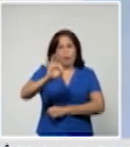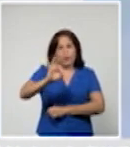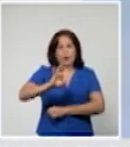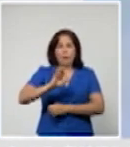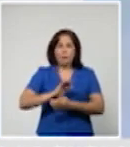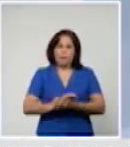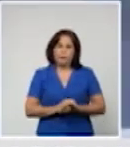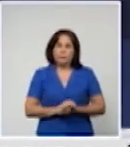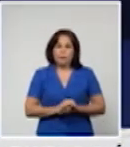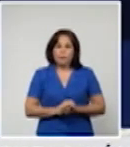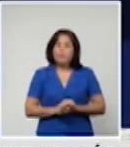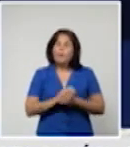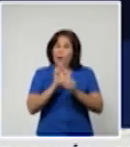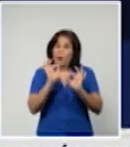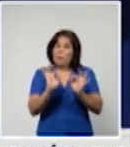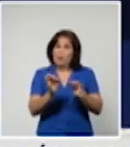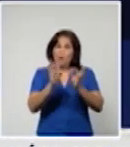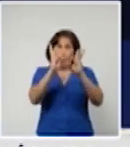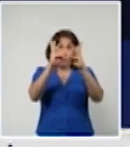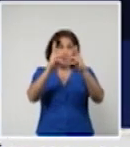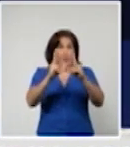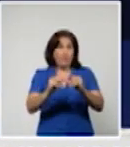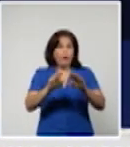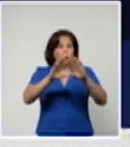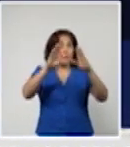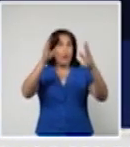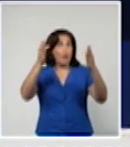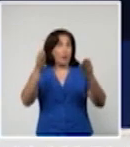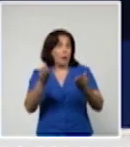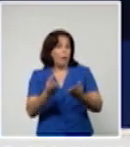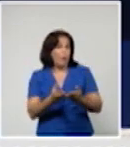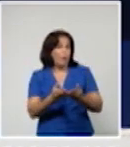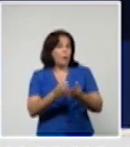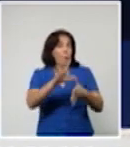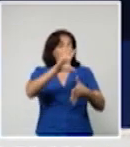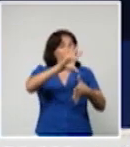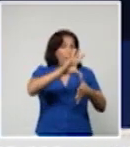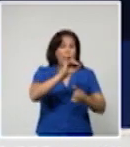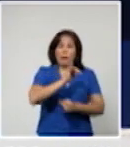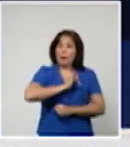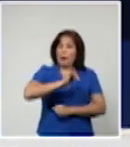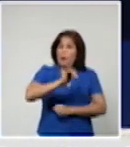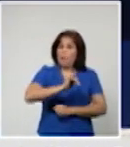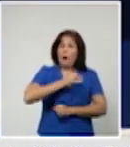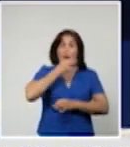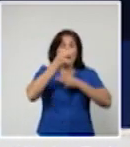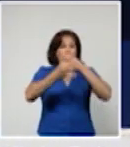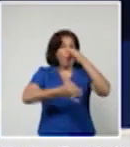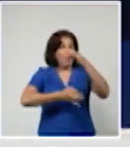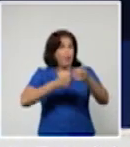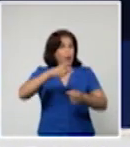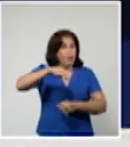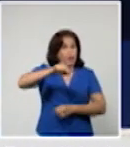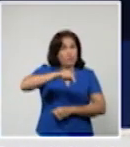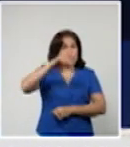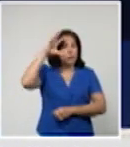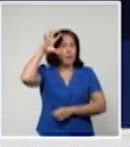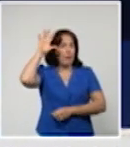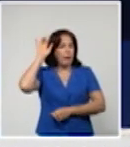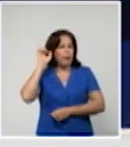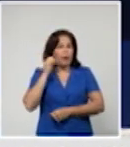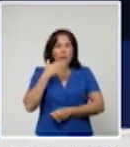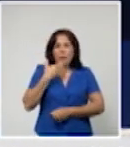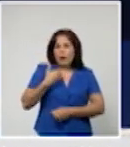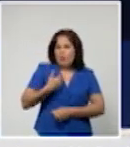2,270 people died of the virus in the region yesterday, bringing the COVID-19 death toll in the